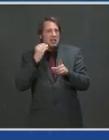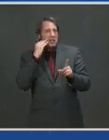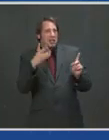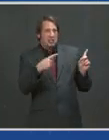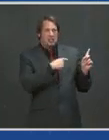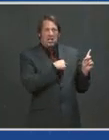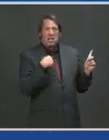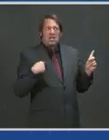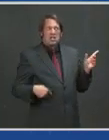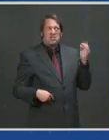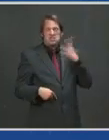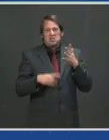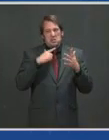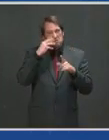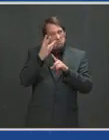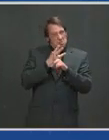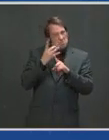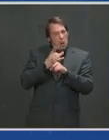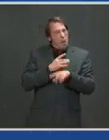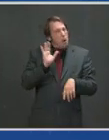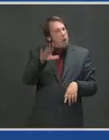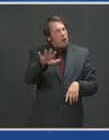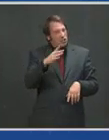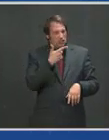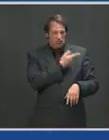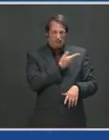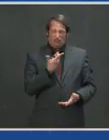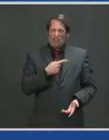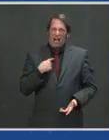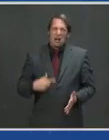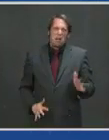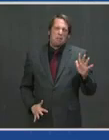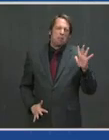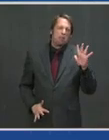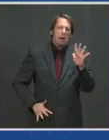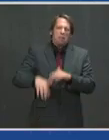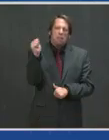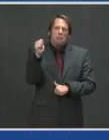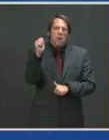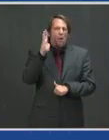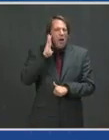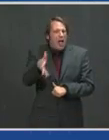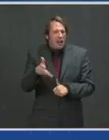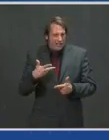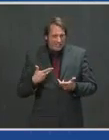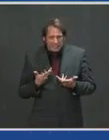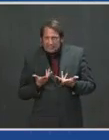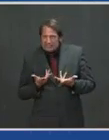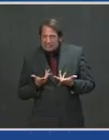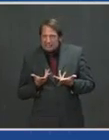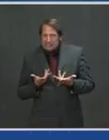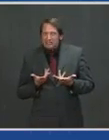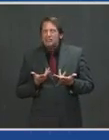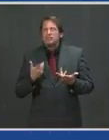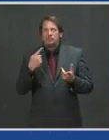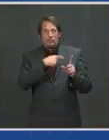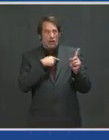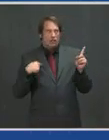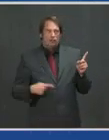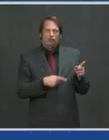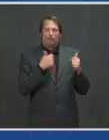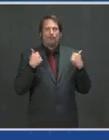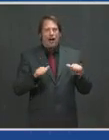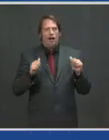in the investments they have in the future, attempting to own the future, the technology, quantum